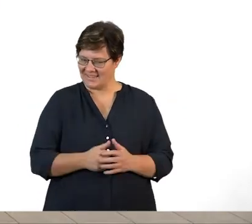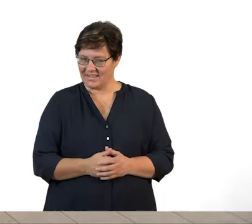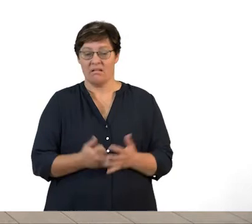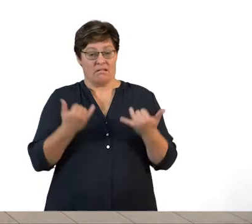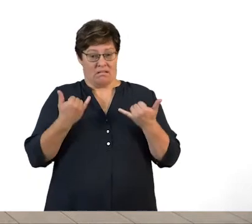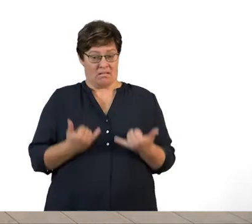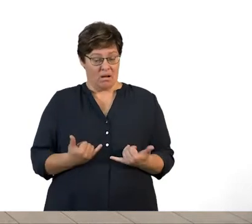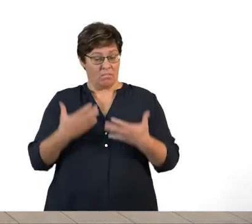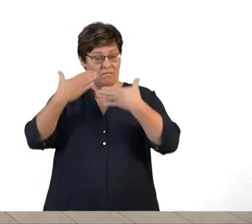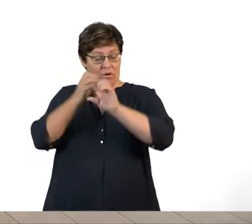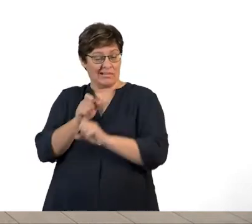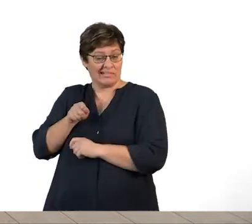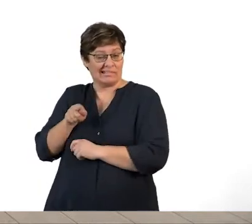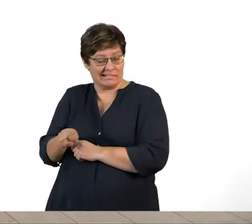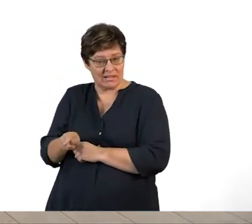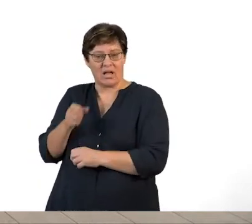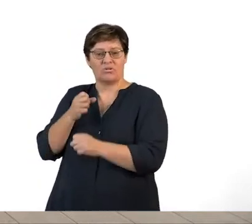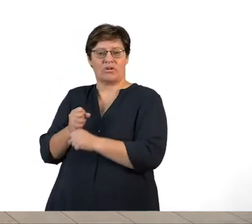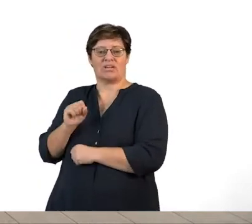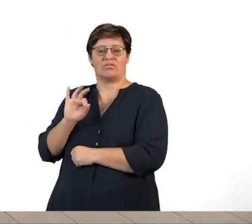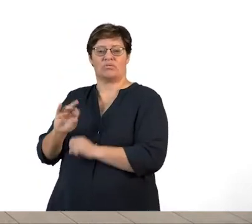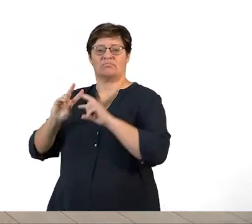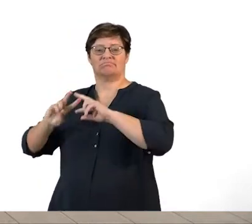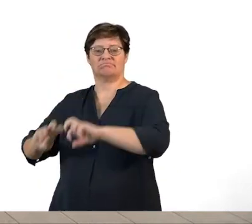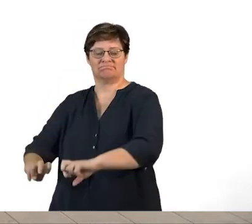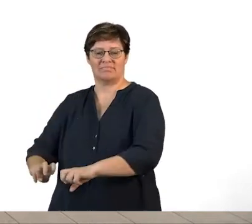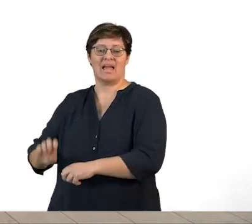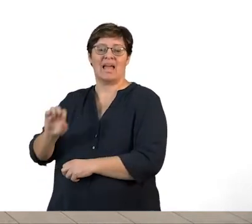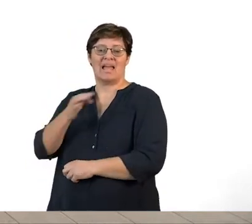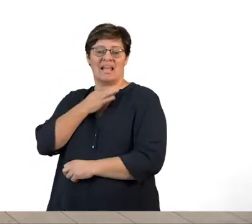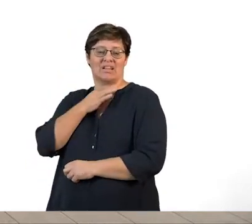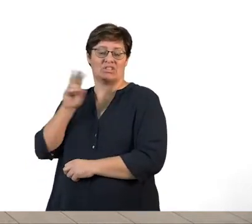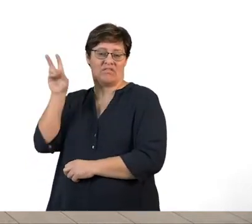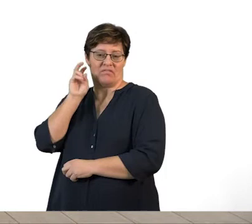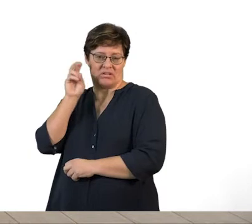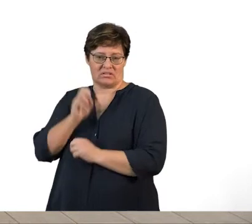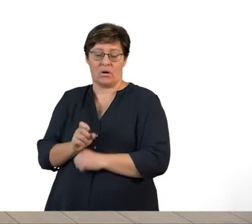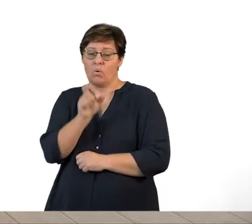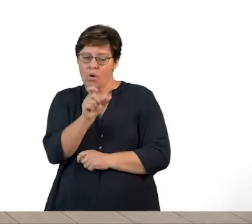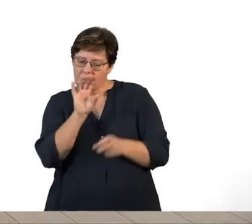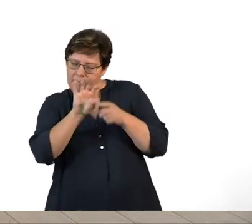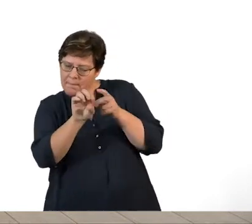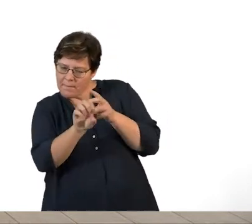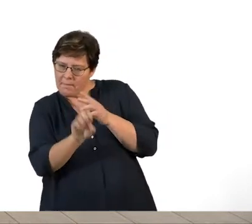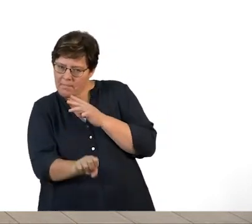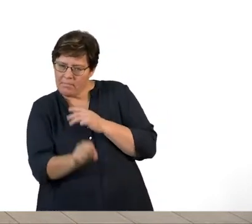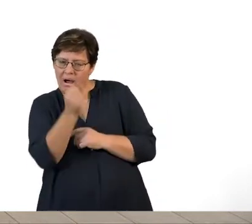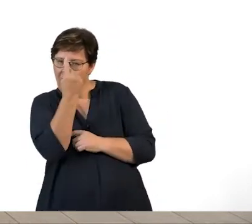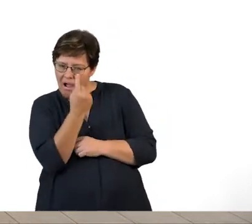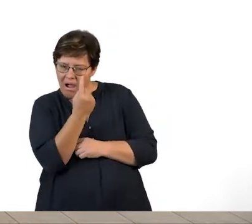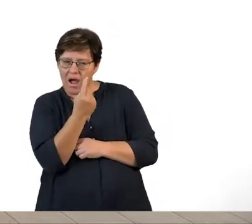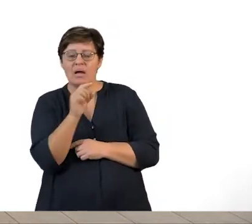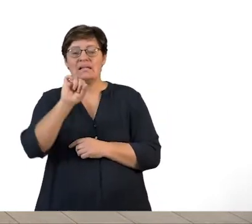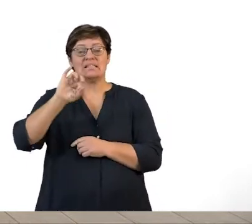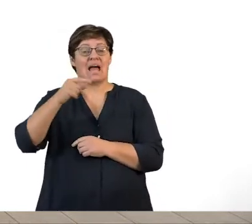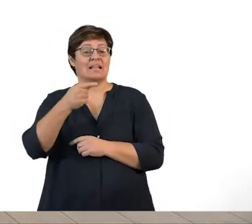Welcome back. In this segment, we're exploring grade 3 English phonics, word recognition,